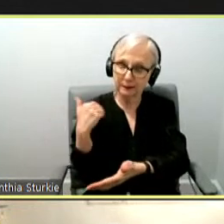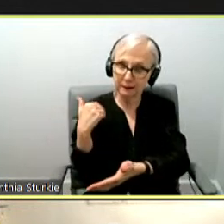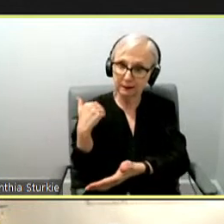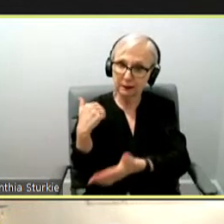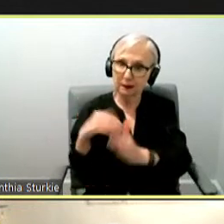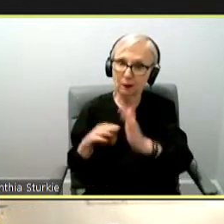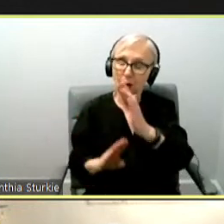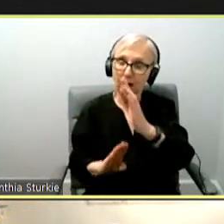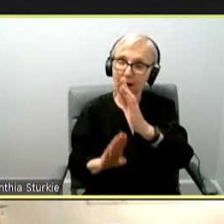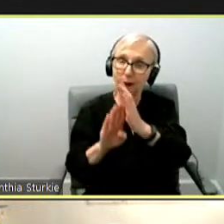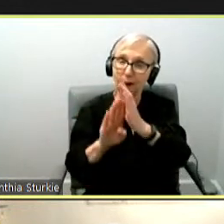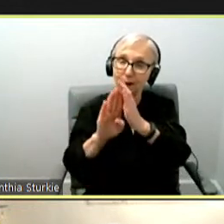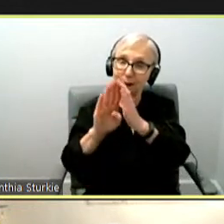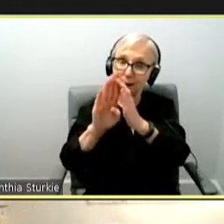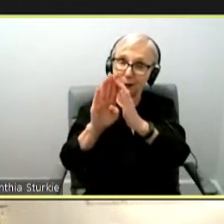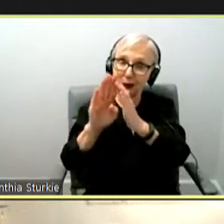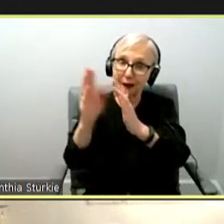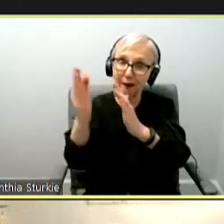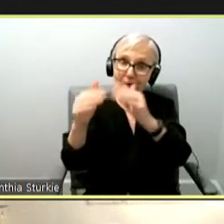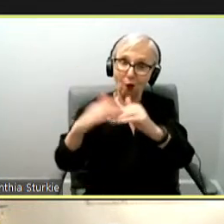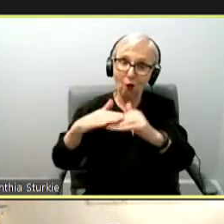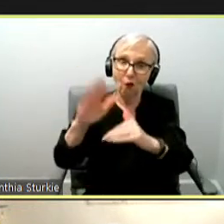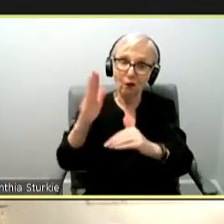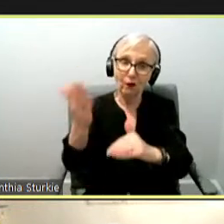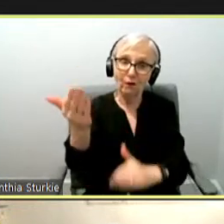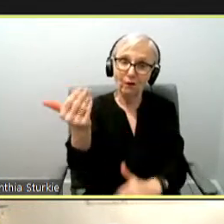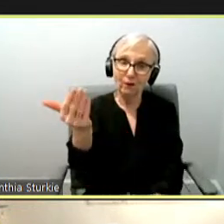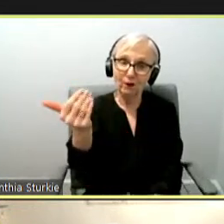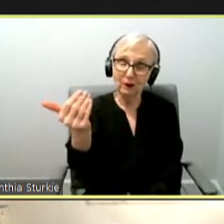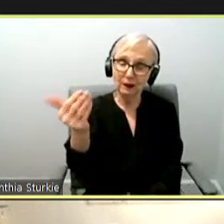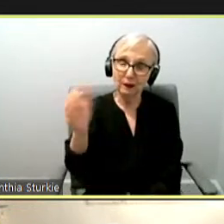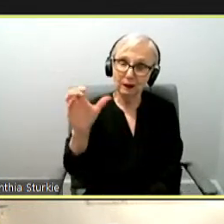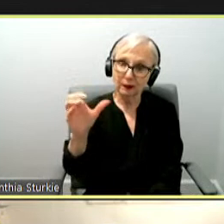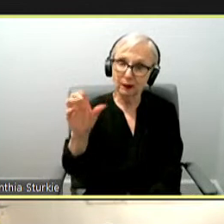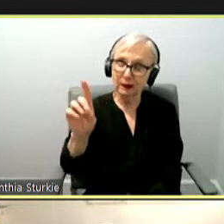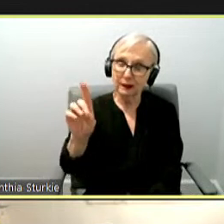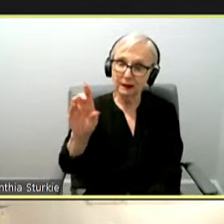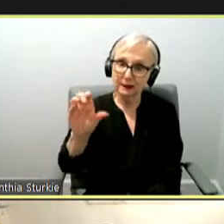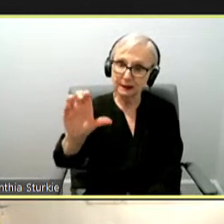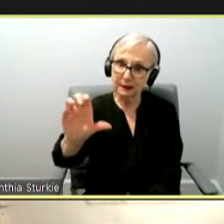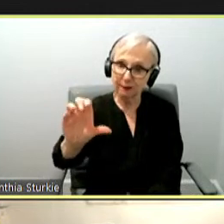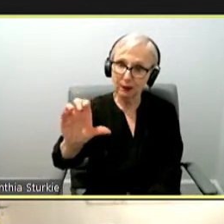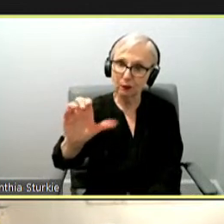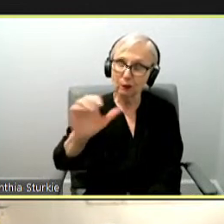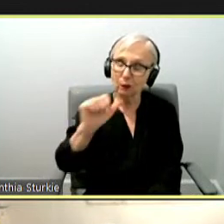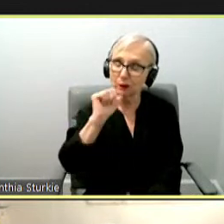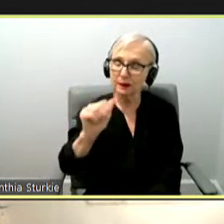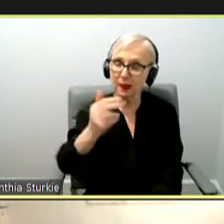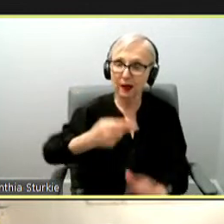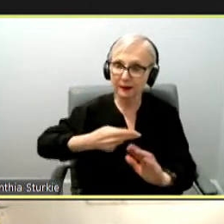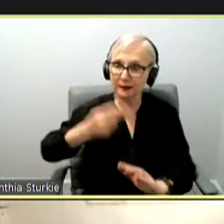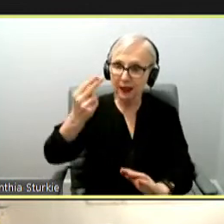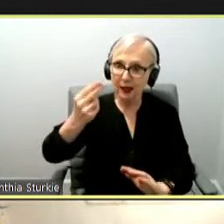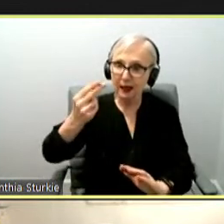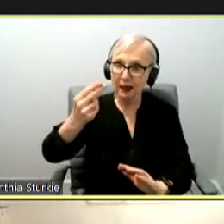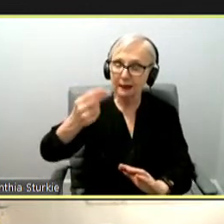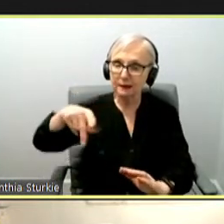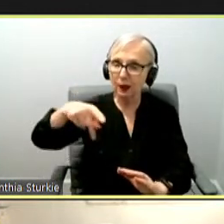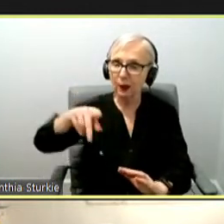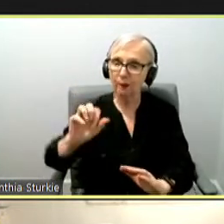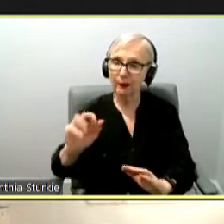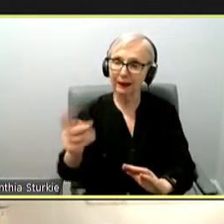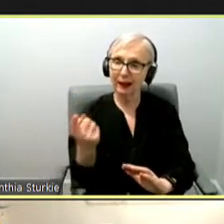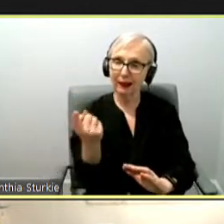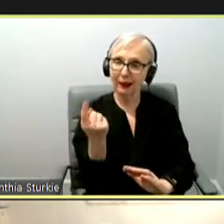peak of over 1,500 people being hospitalized with COVID in December was not as high as our peak last